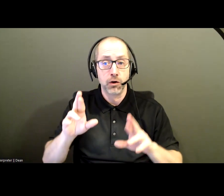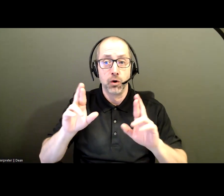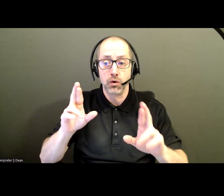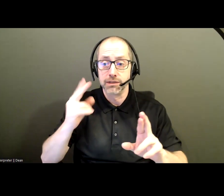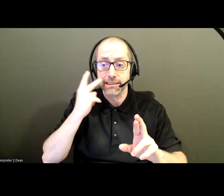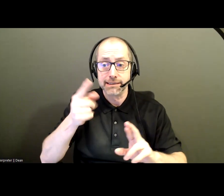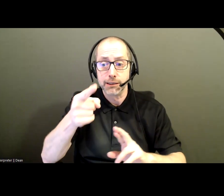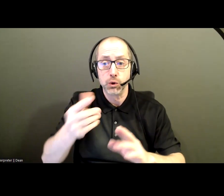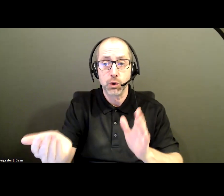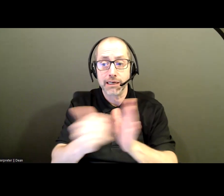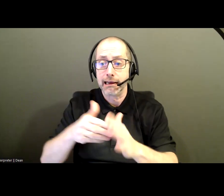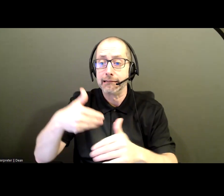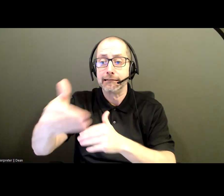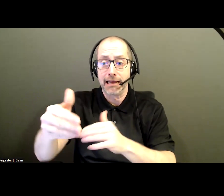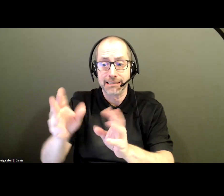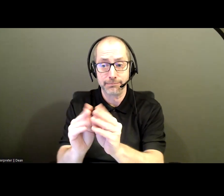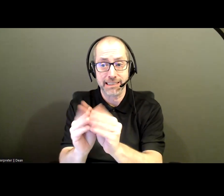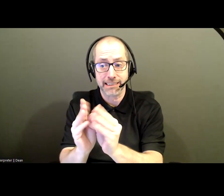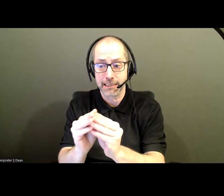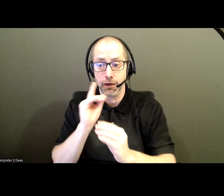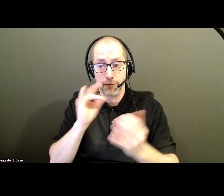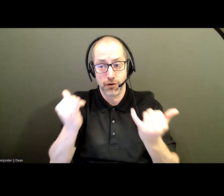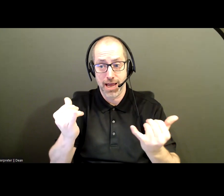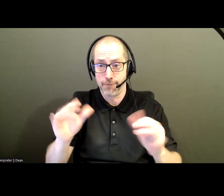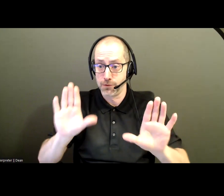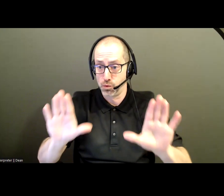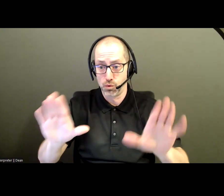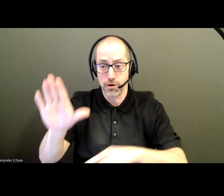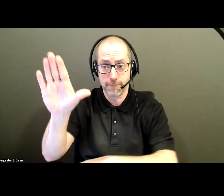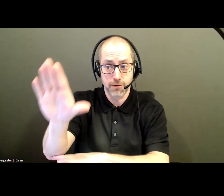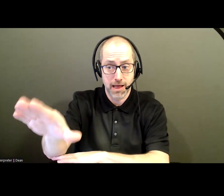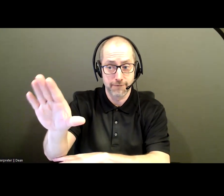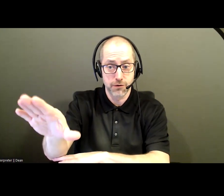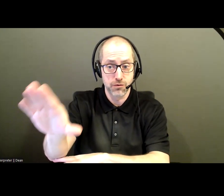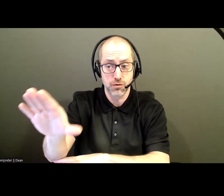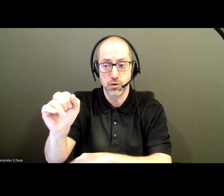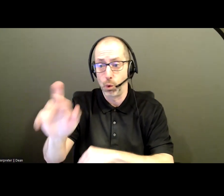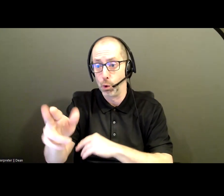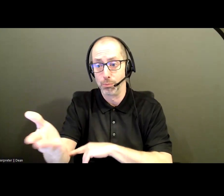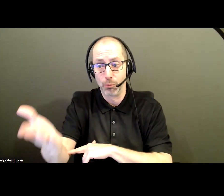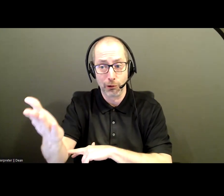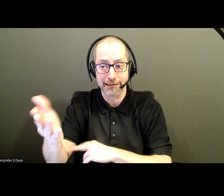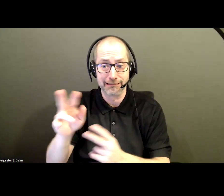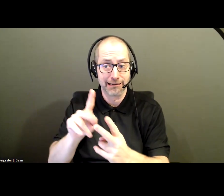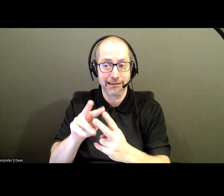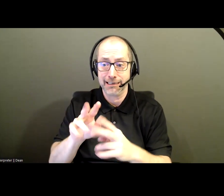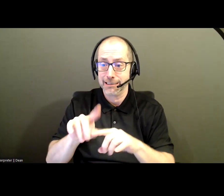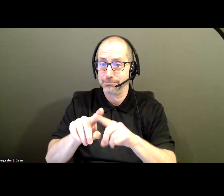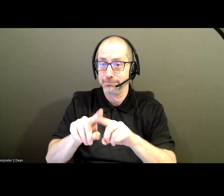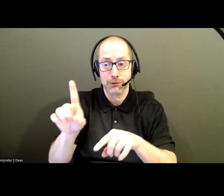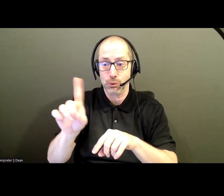Connect forum, and in the meantime, have a great afternoon or a great morning, depending what part of the country you're joining us